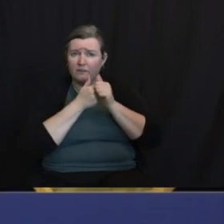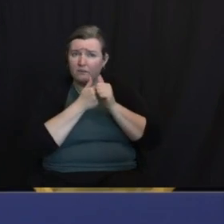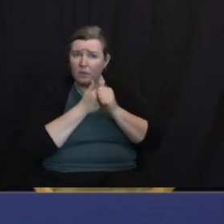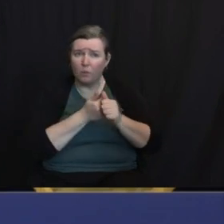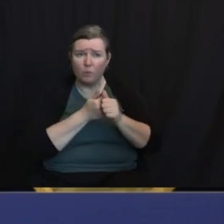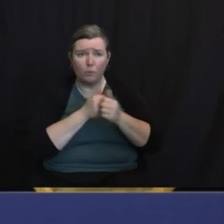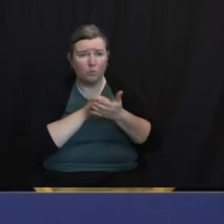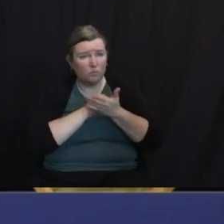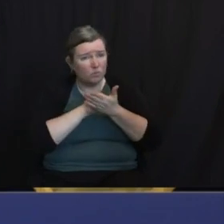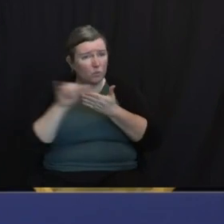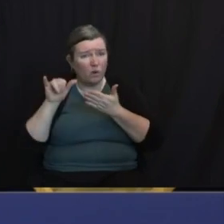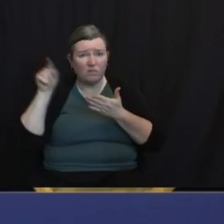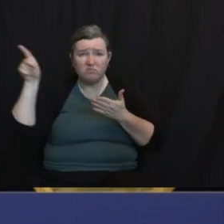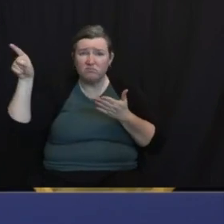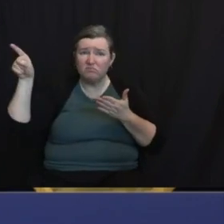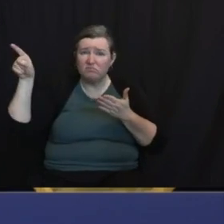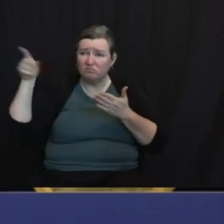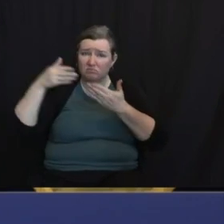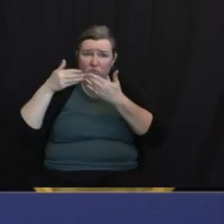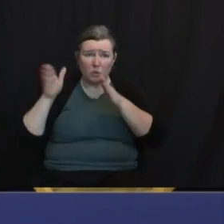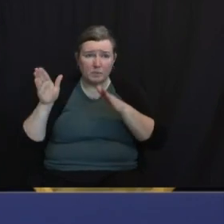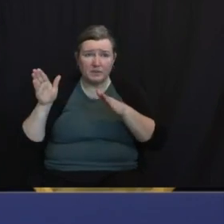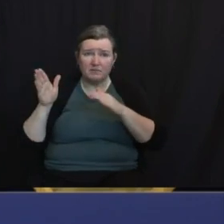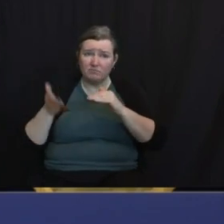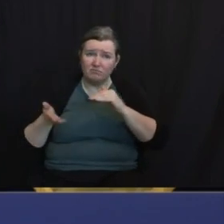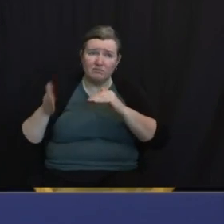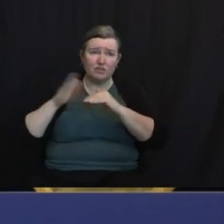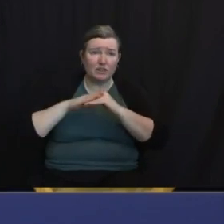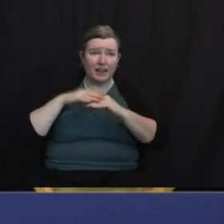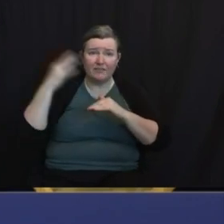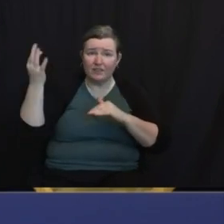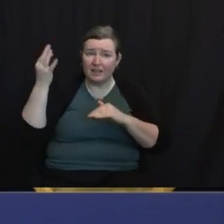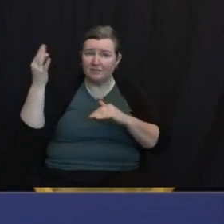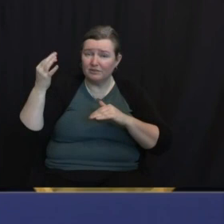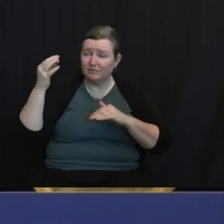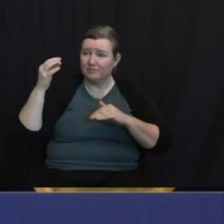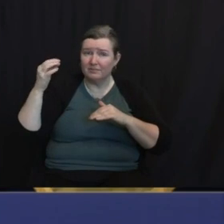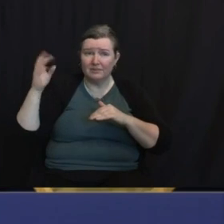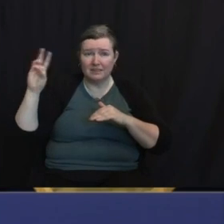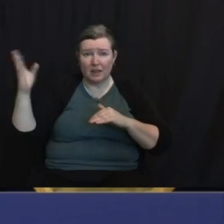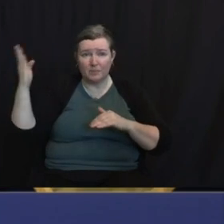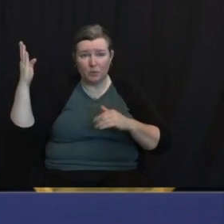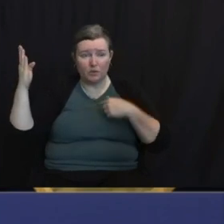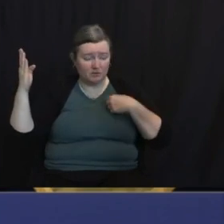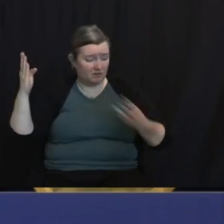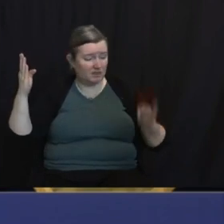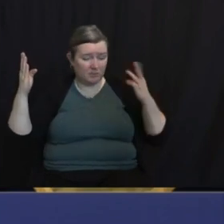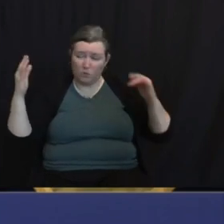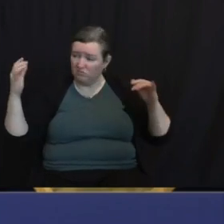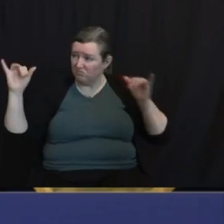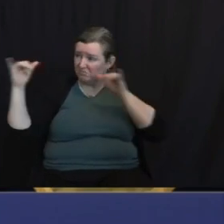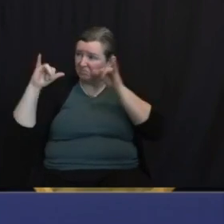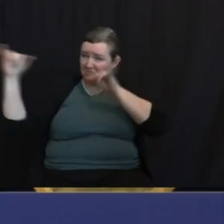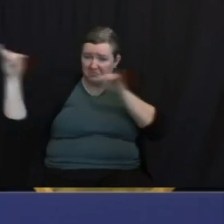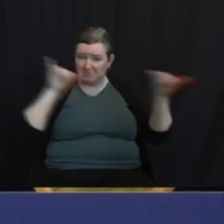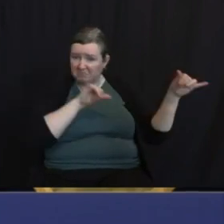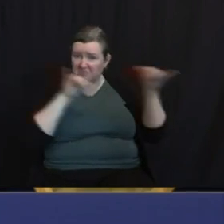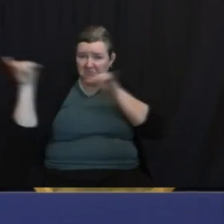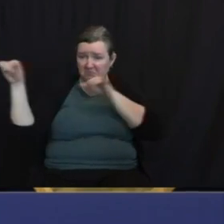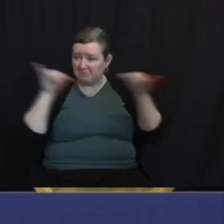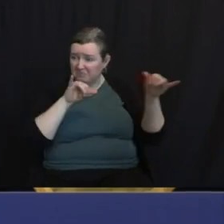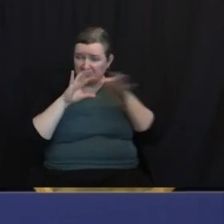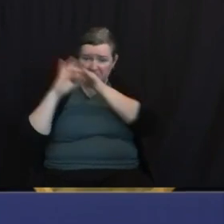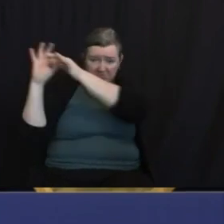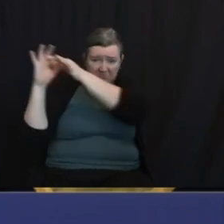this Friday at 6 in the morning. Just felt to us like that was the right move. We hope everybody who's celebrating St. Patrick's Day,